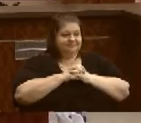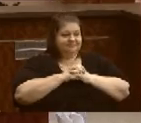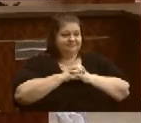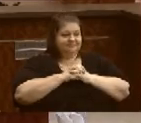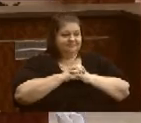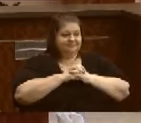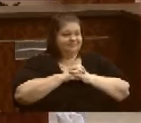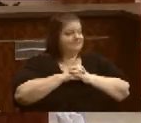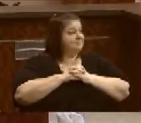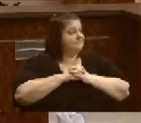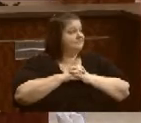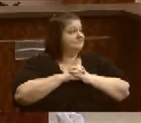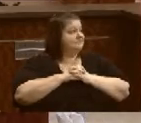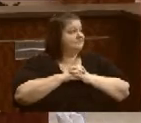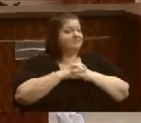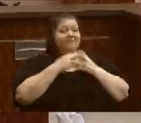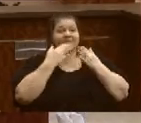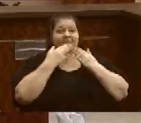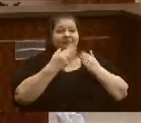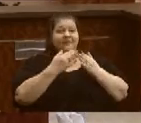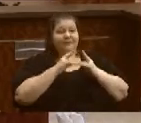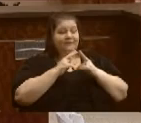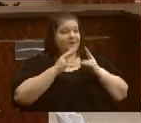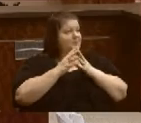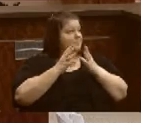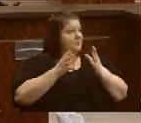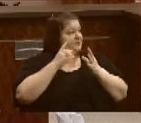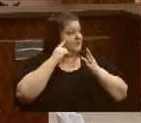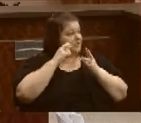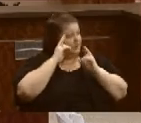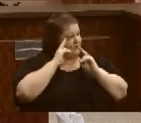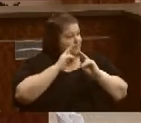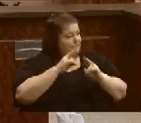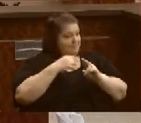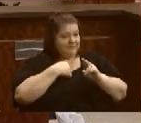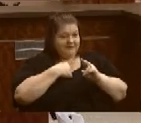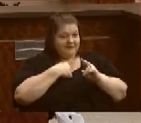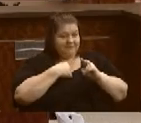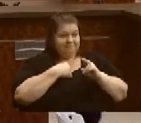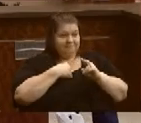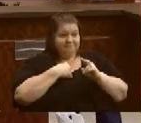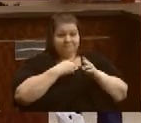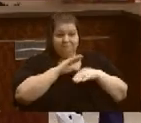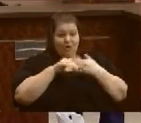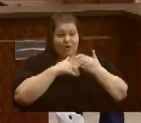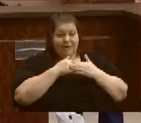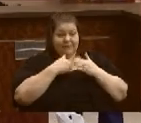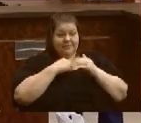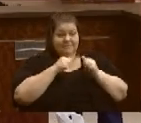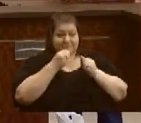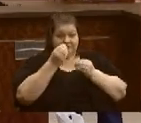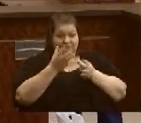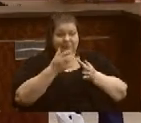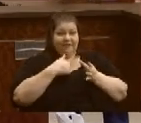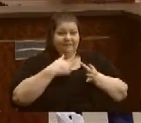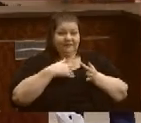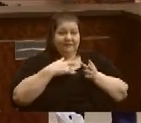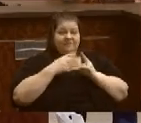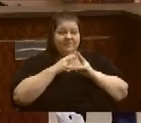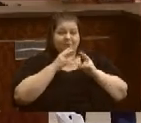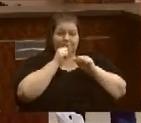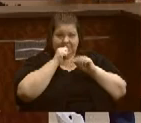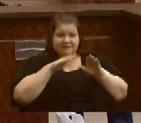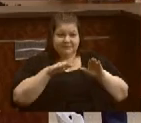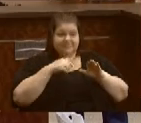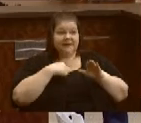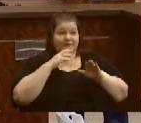the skill sharp in case you ever call on the fly. Thank you very much for honoring me. All I can tell you that it has been a blessing, and I would call it like a